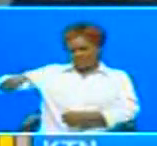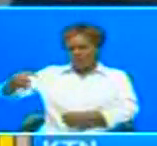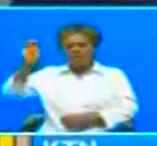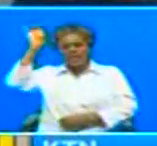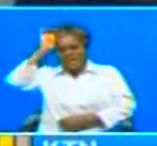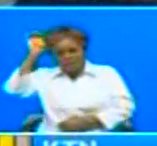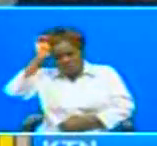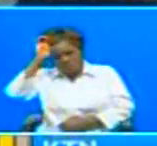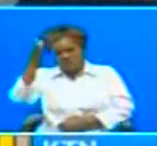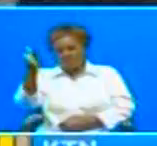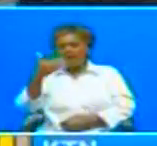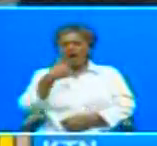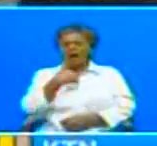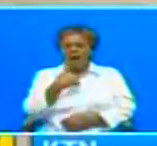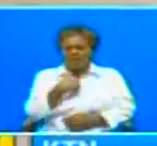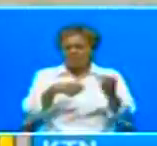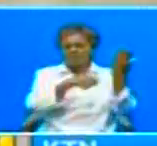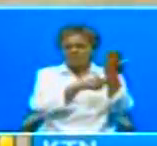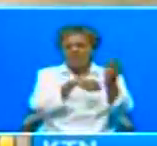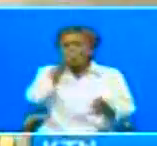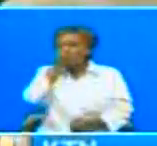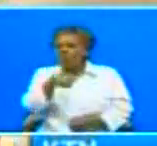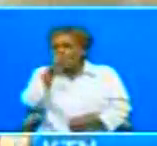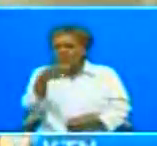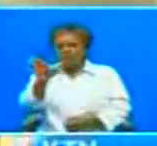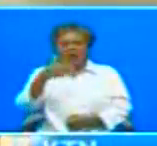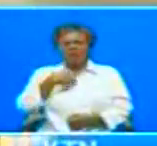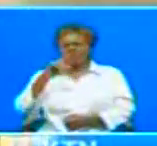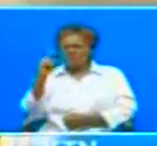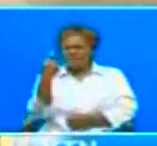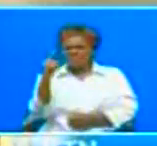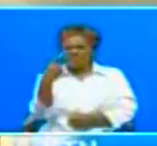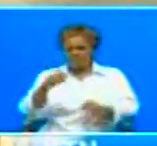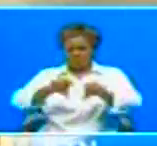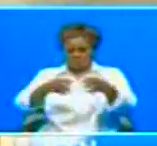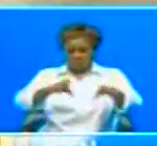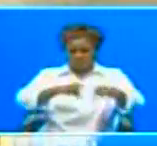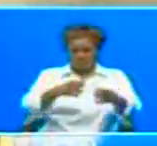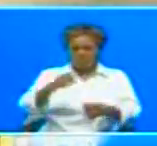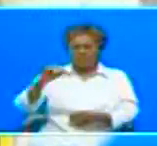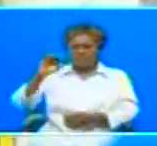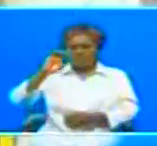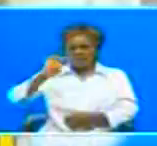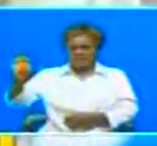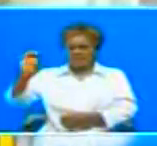at a Kapseret farm, going by the name Kukuchik, is the first hatchery in East and Central